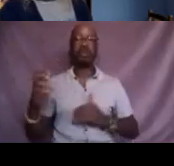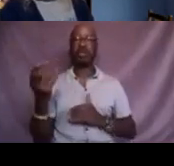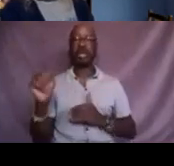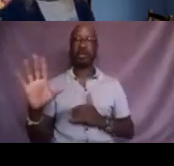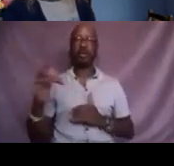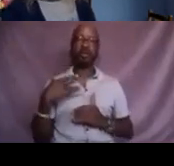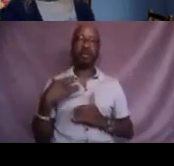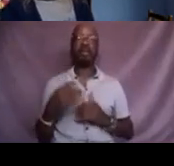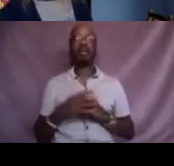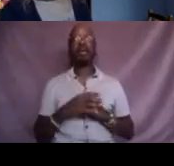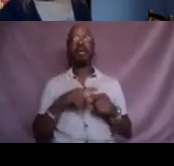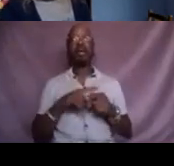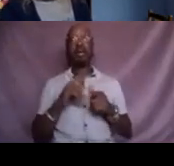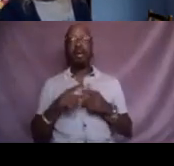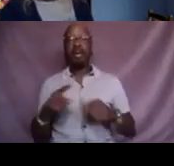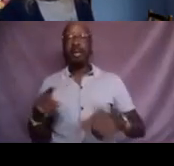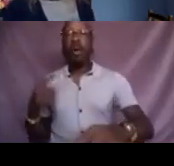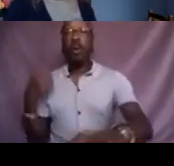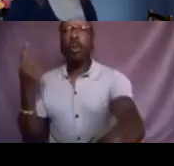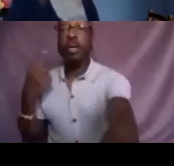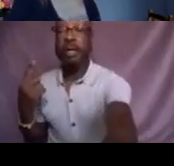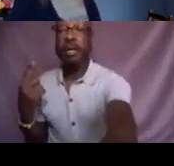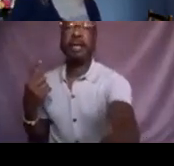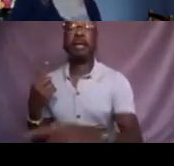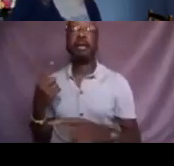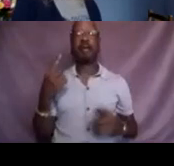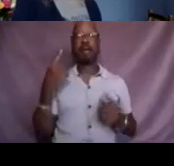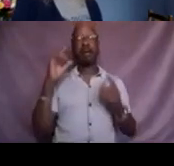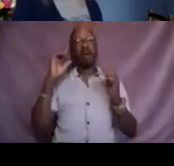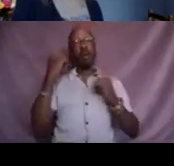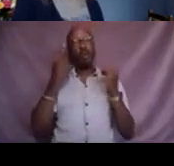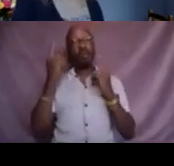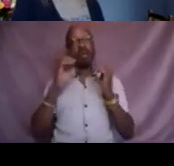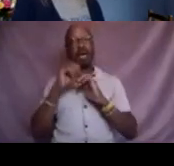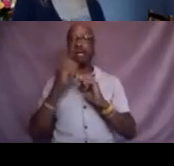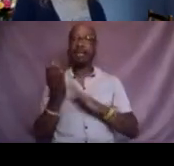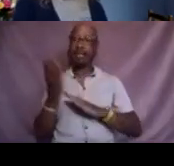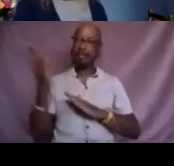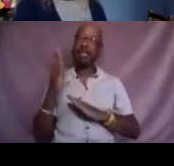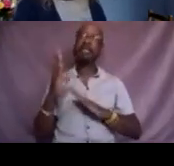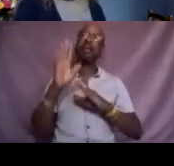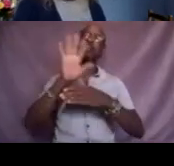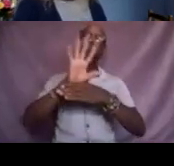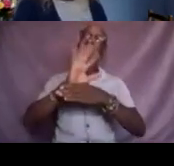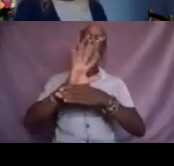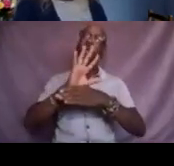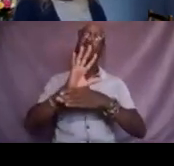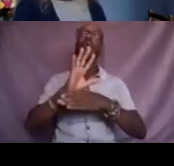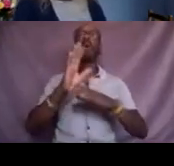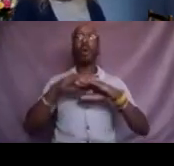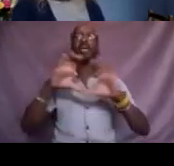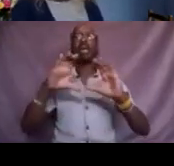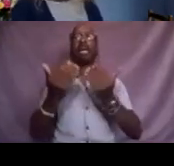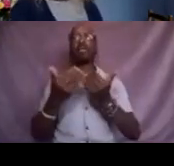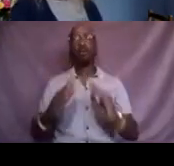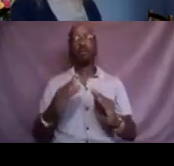necessarily have an answer, but like, I'm wondering how I could have students, you know, submit a video in classroom for a science experiment, you know, just like things like that.